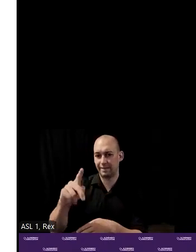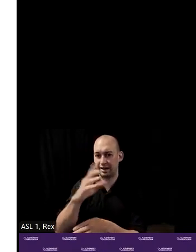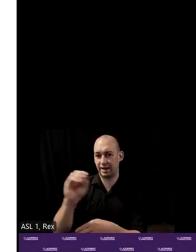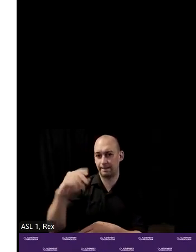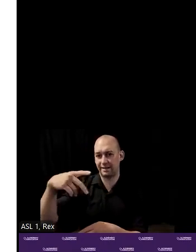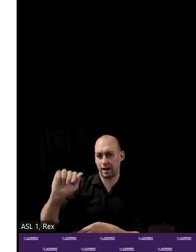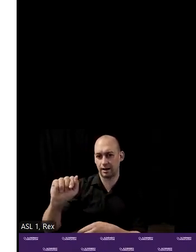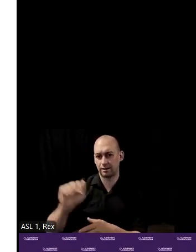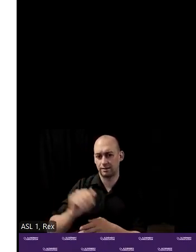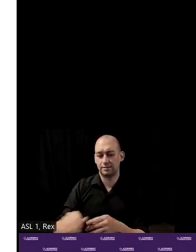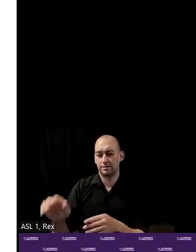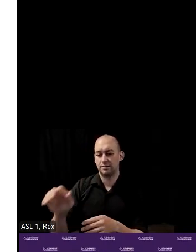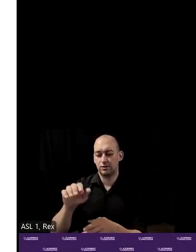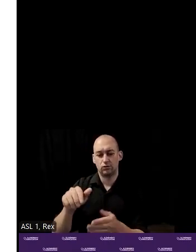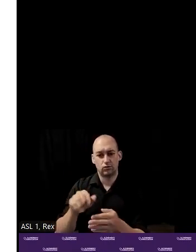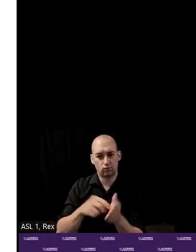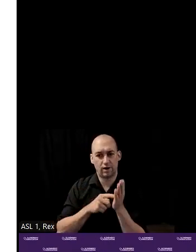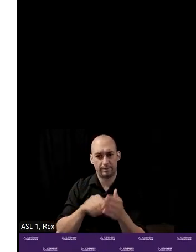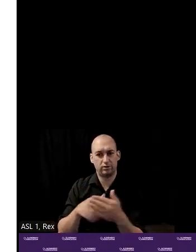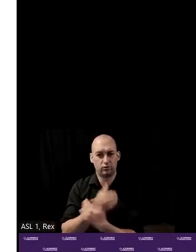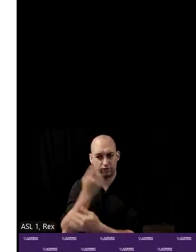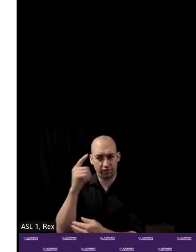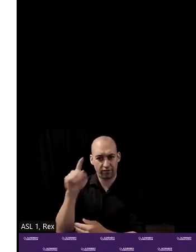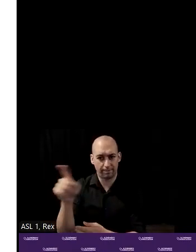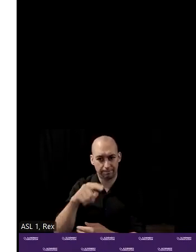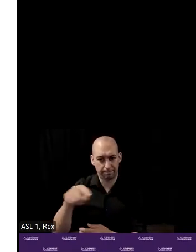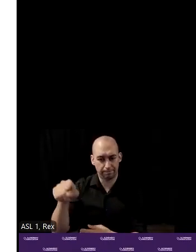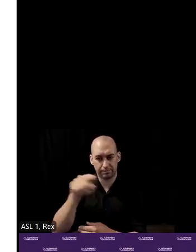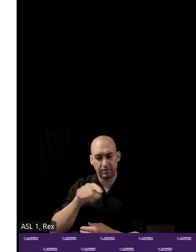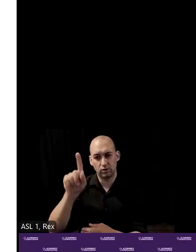requirement, which is new for them as well, is a